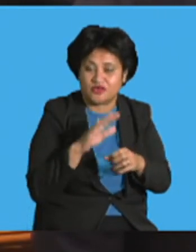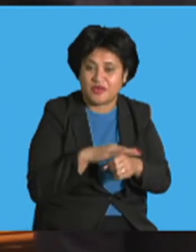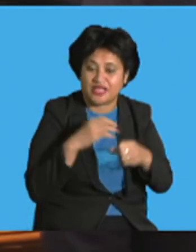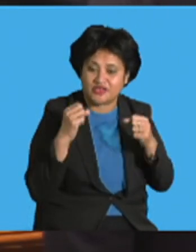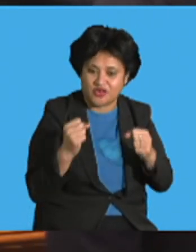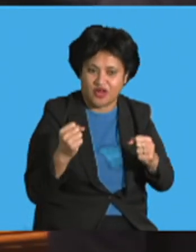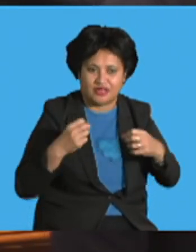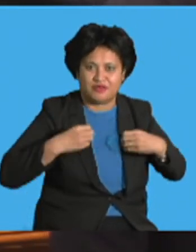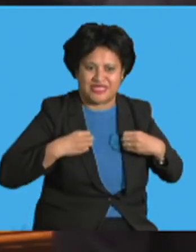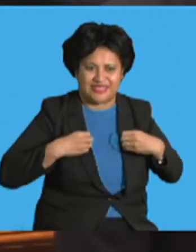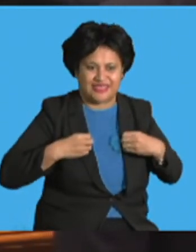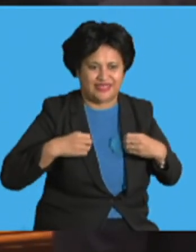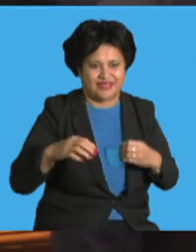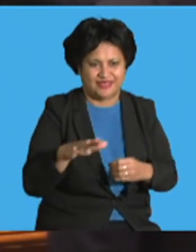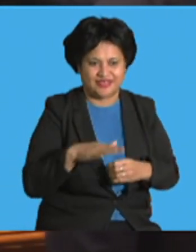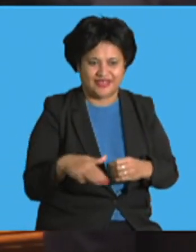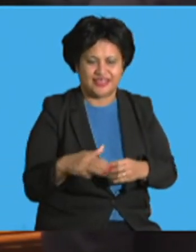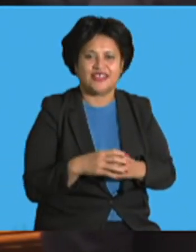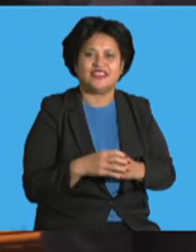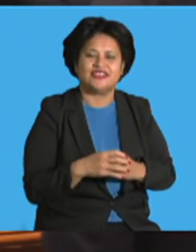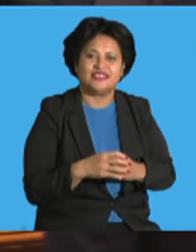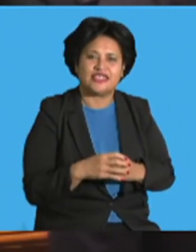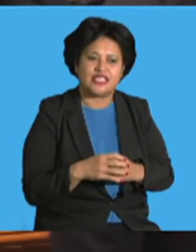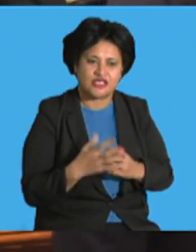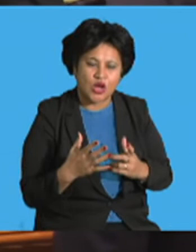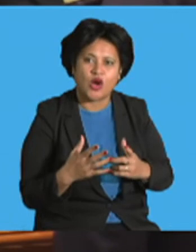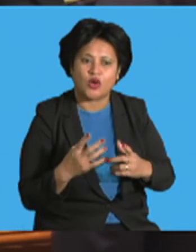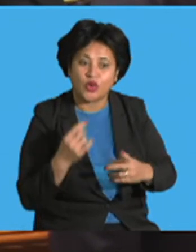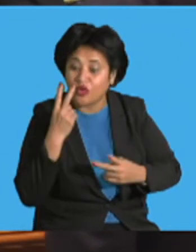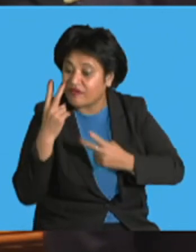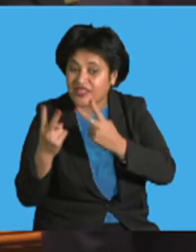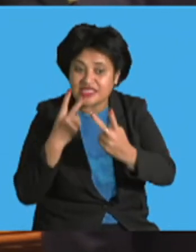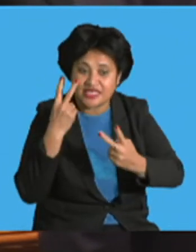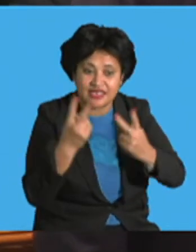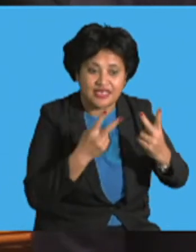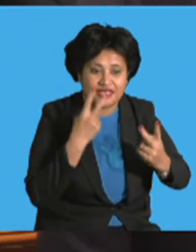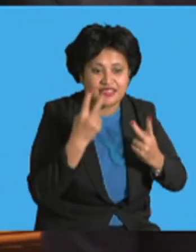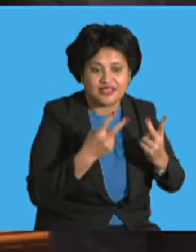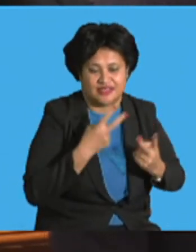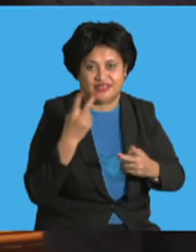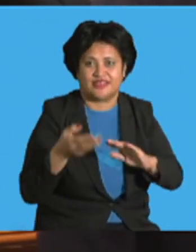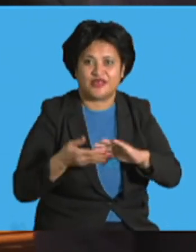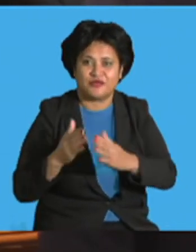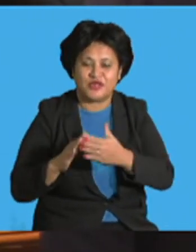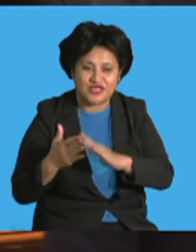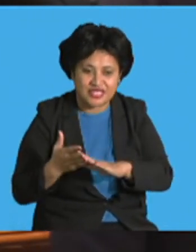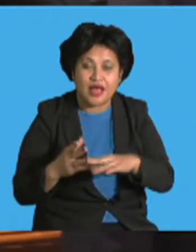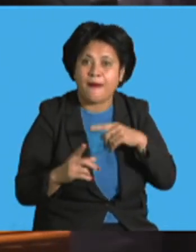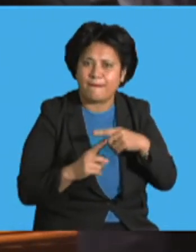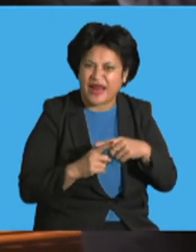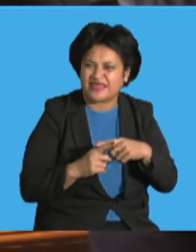and of course the normal conduct and the visitation to the communities, and of course the normal